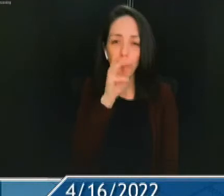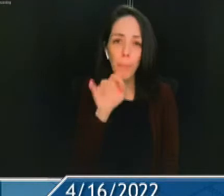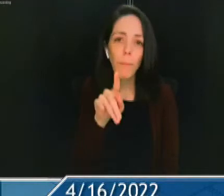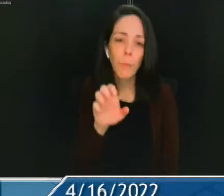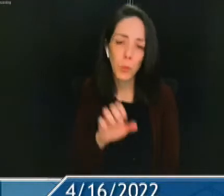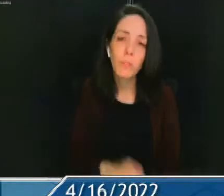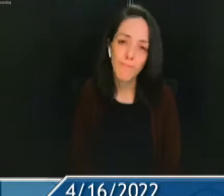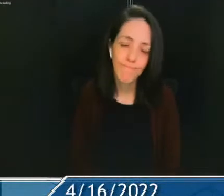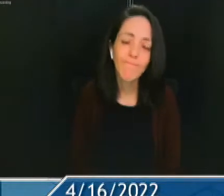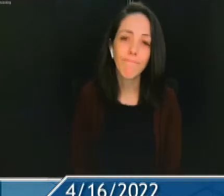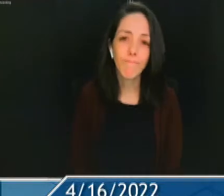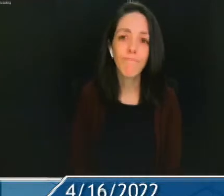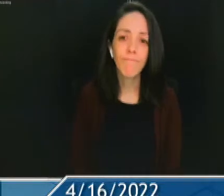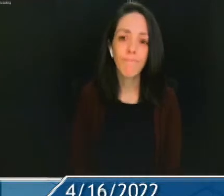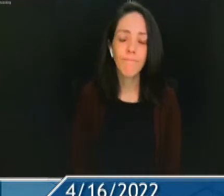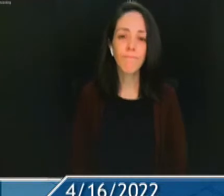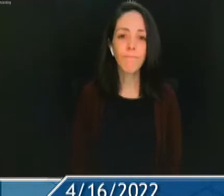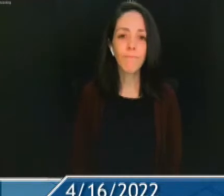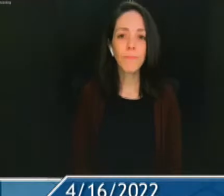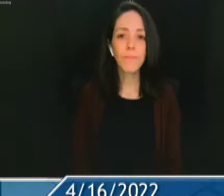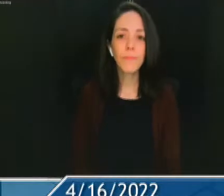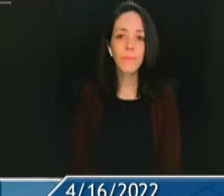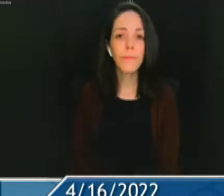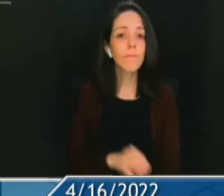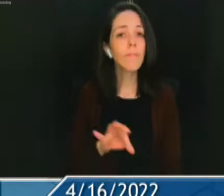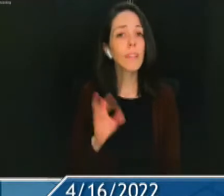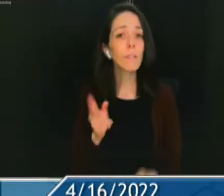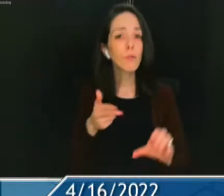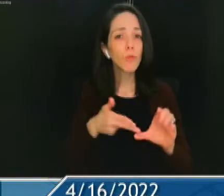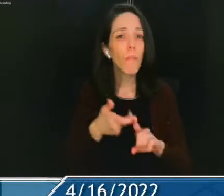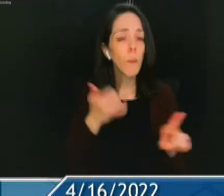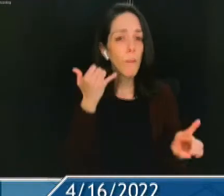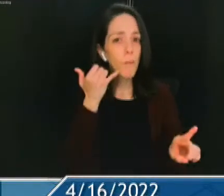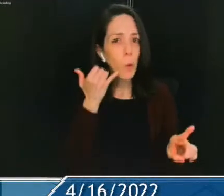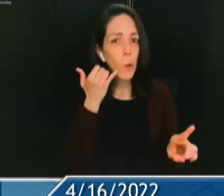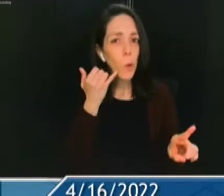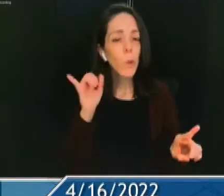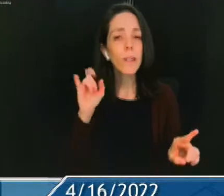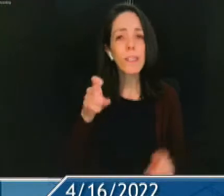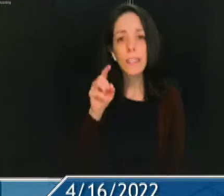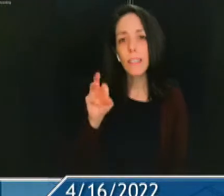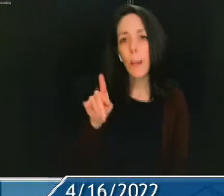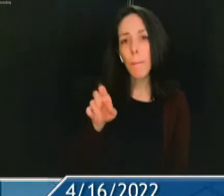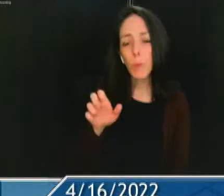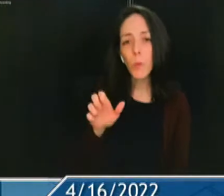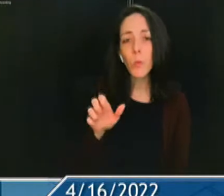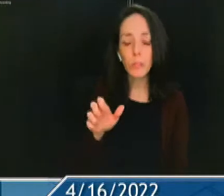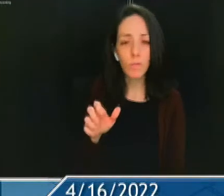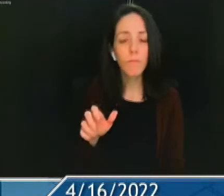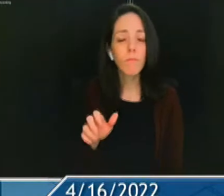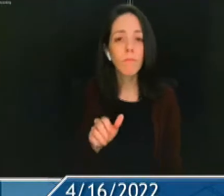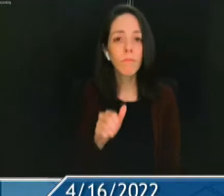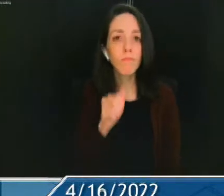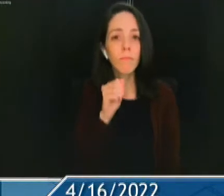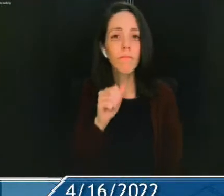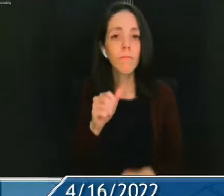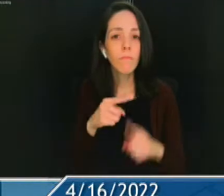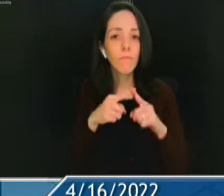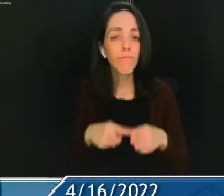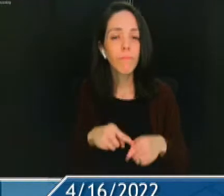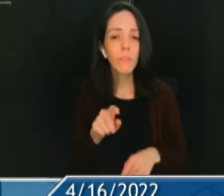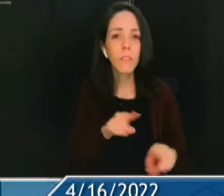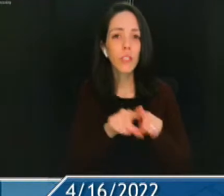and just conclude your remarks. If you're joining us by phone and you need to mute or unmute, you can use that *6 button to